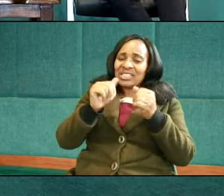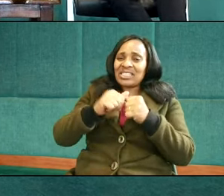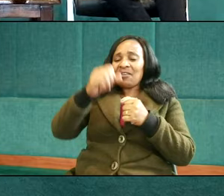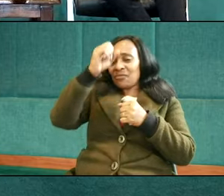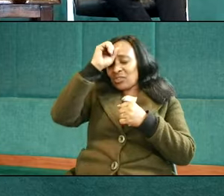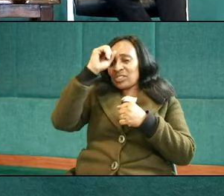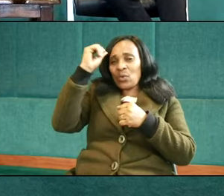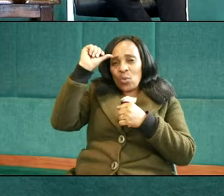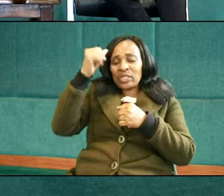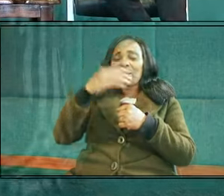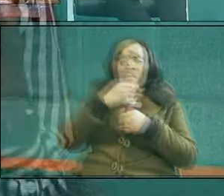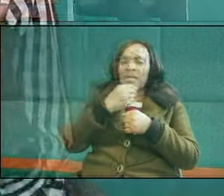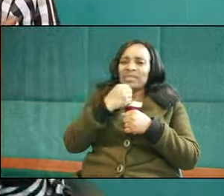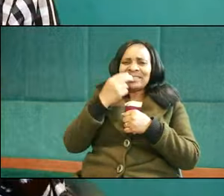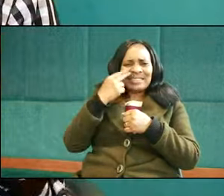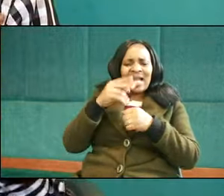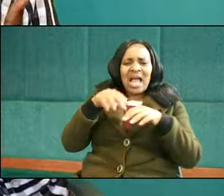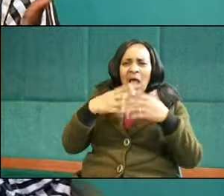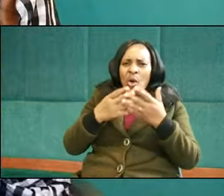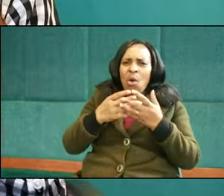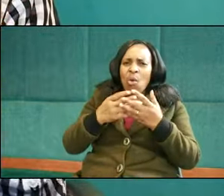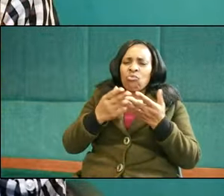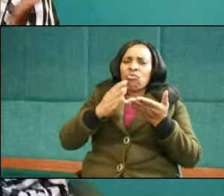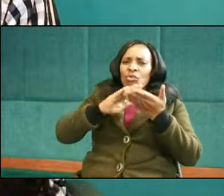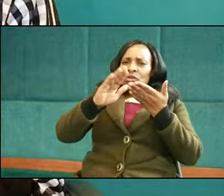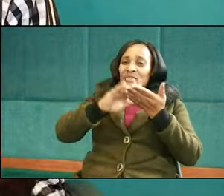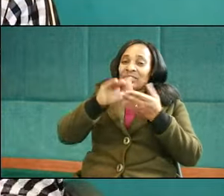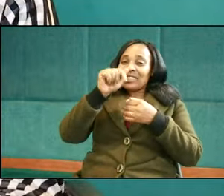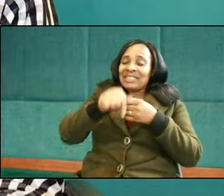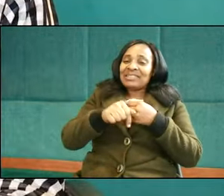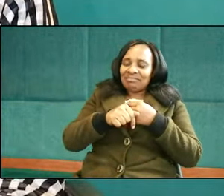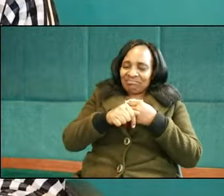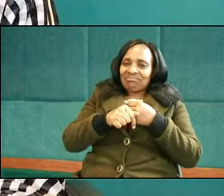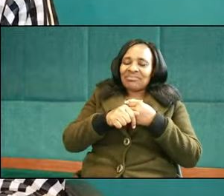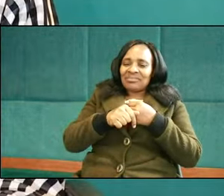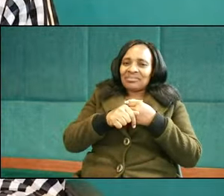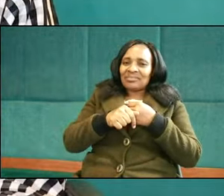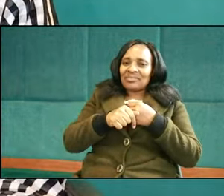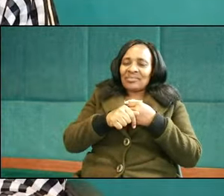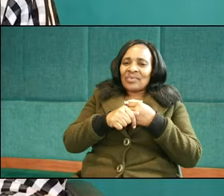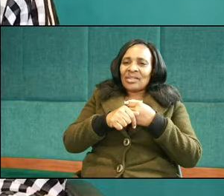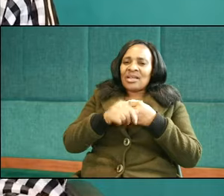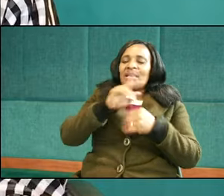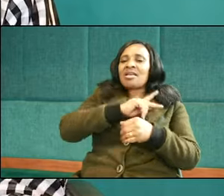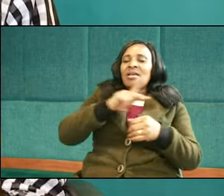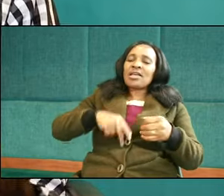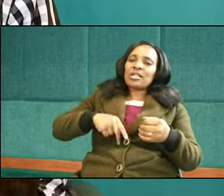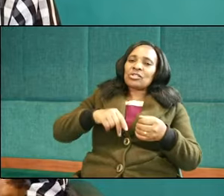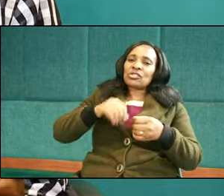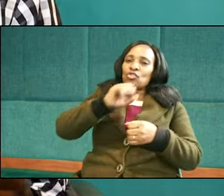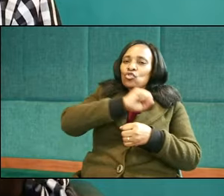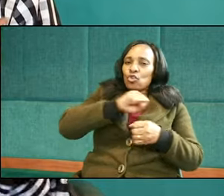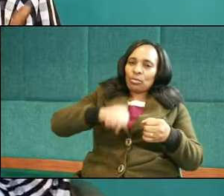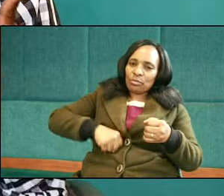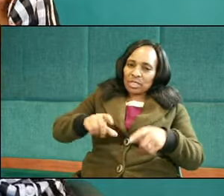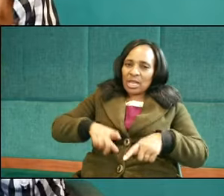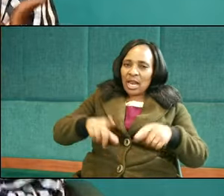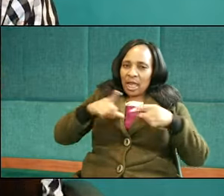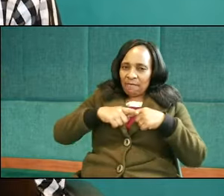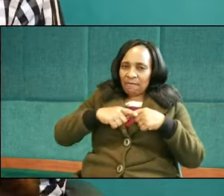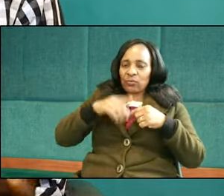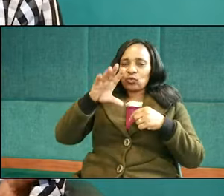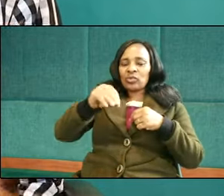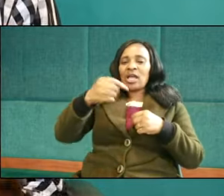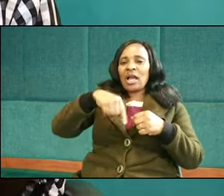man, we want to see how confession actually took place in King Solomon's life. I'd like to invite Subira to actually take